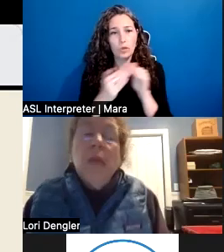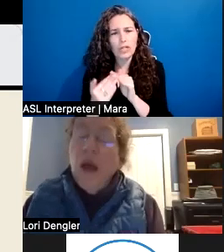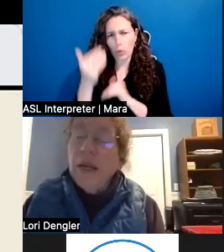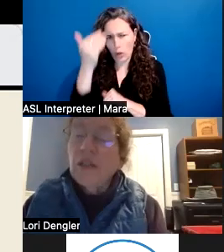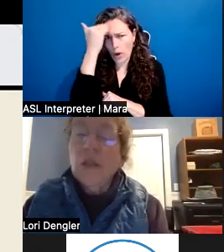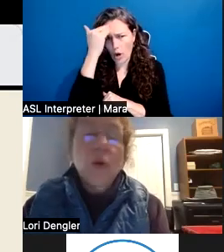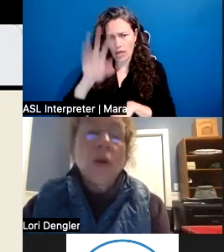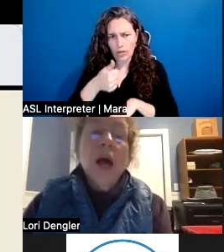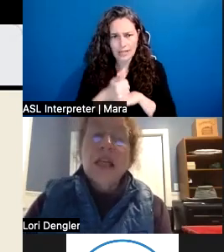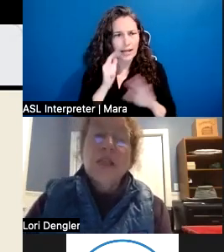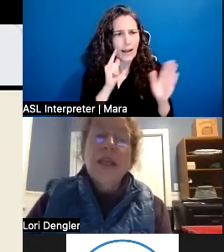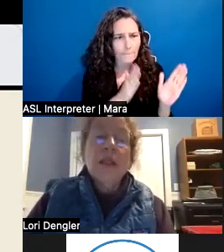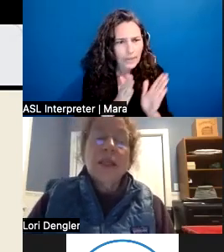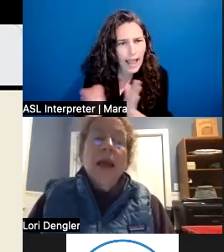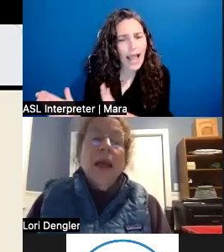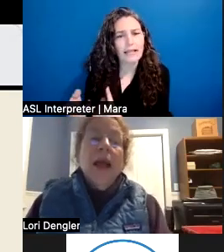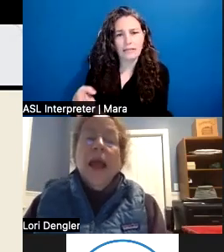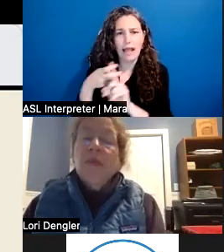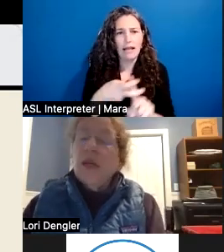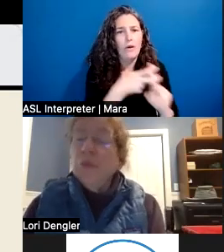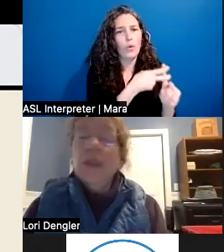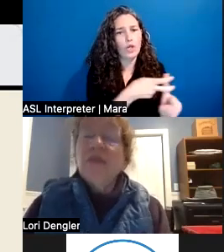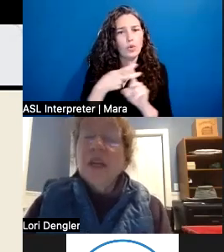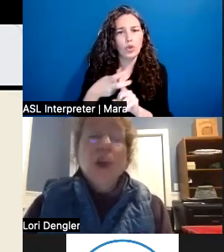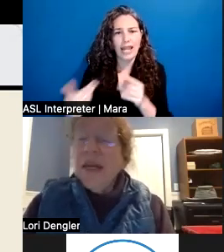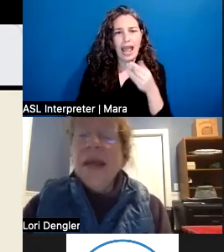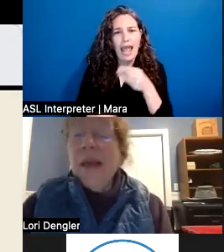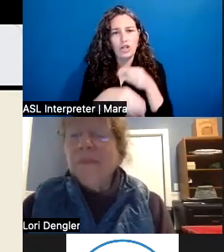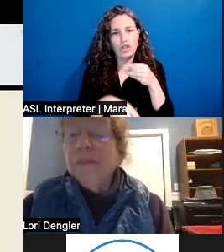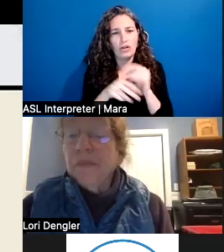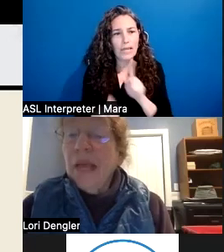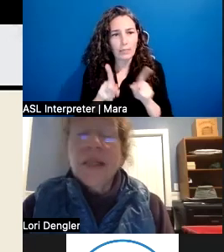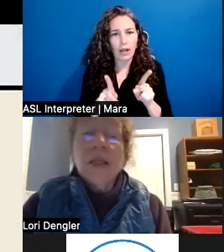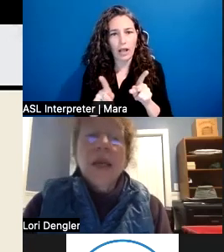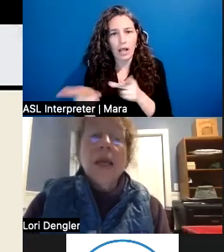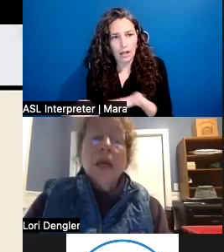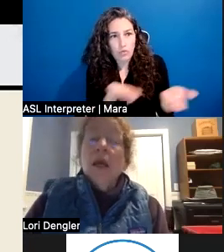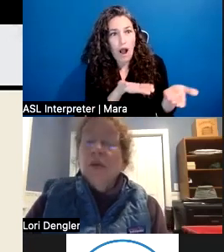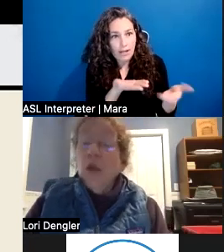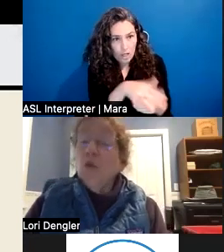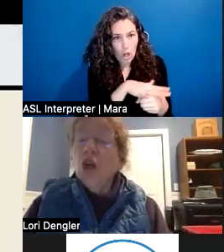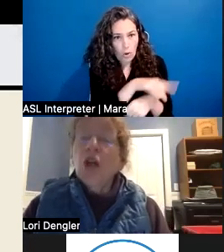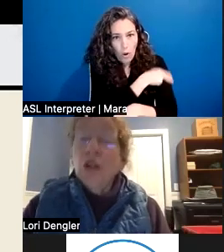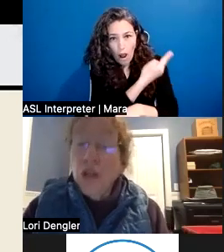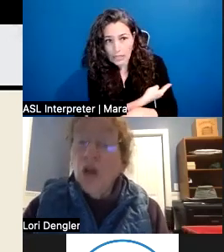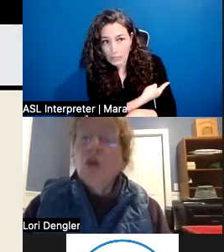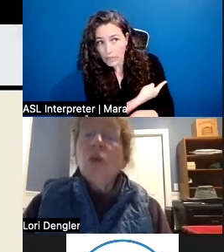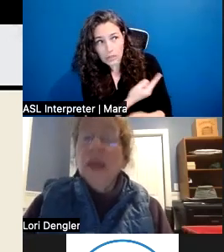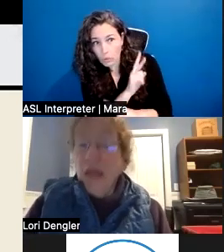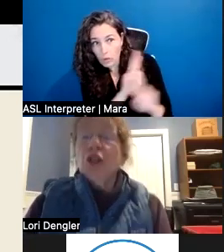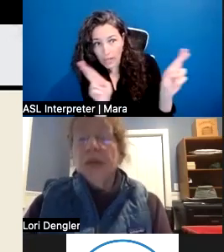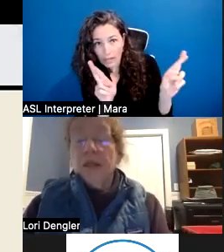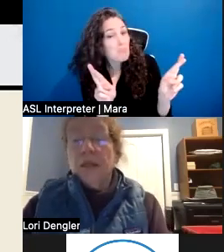they brought into local hospitals, and they couldn't believe that nobody came. Basically, there were